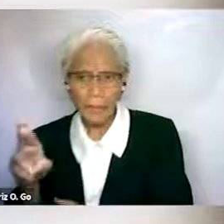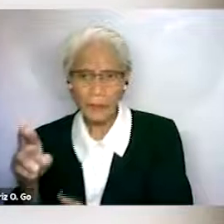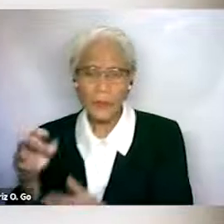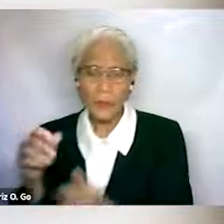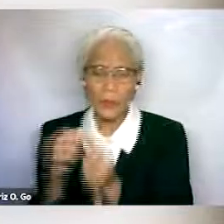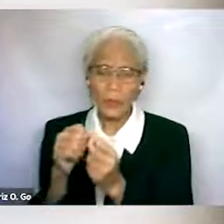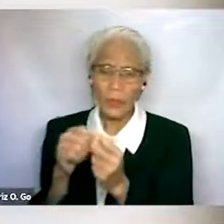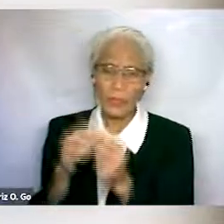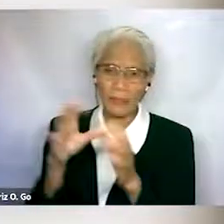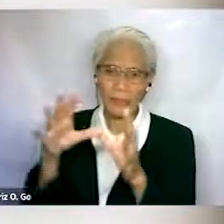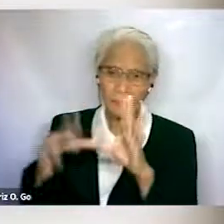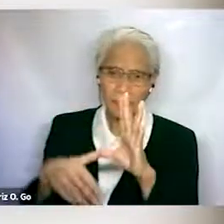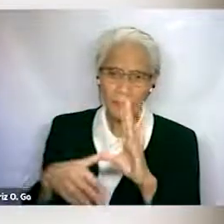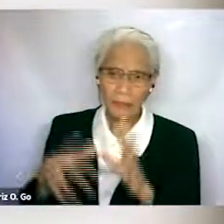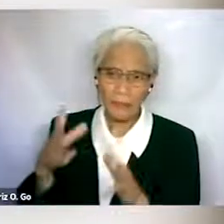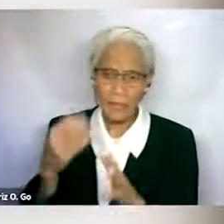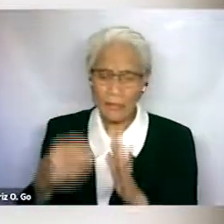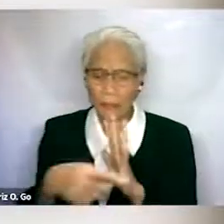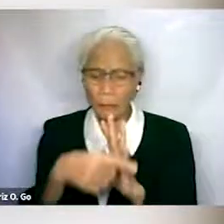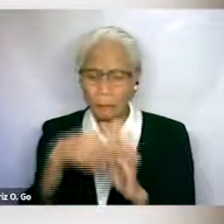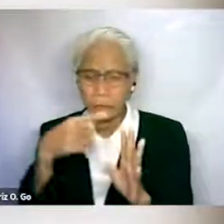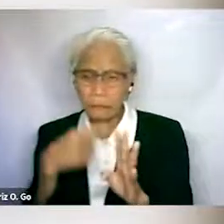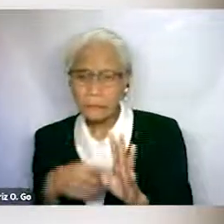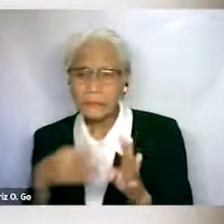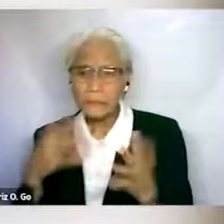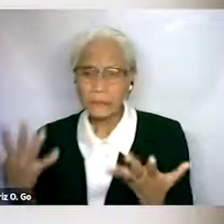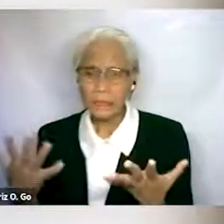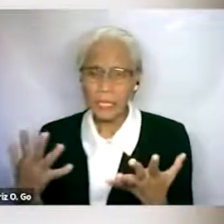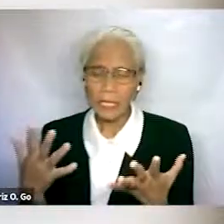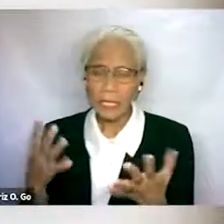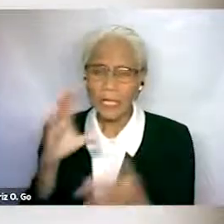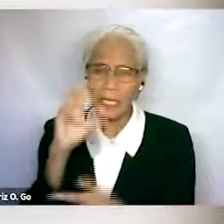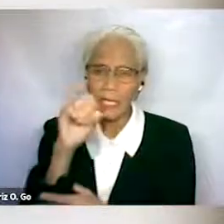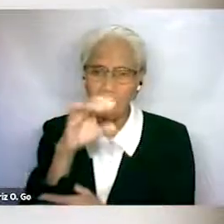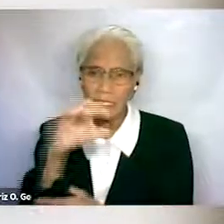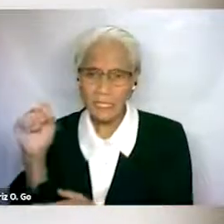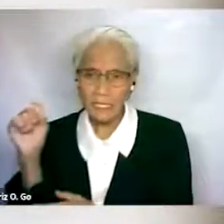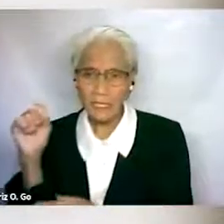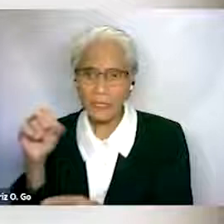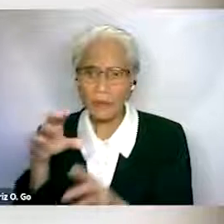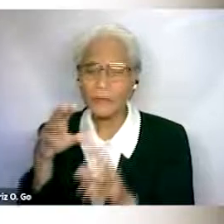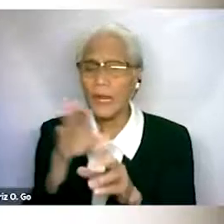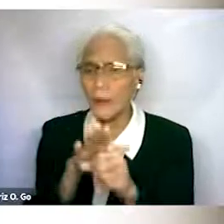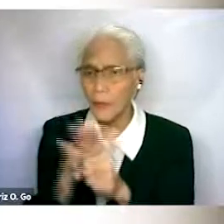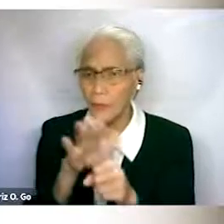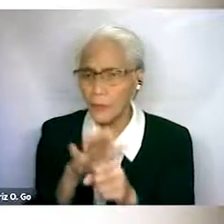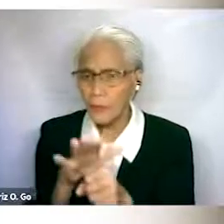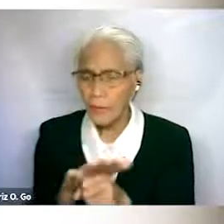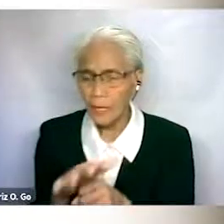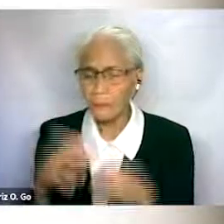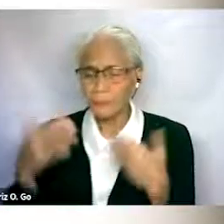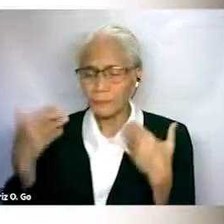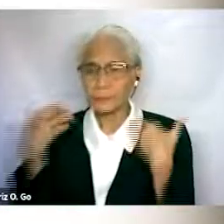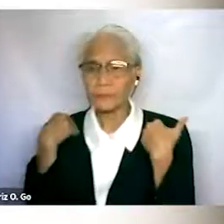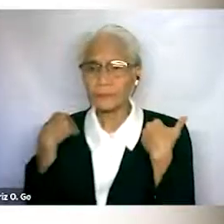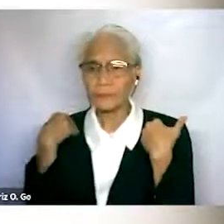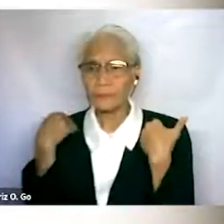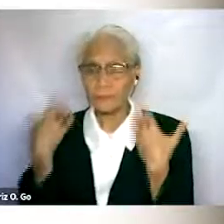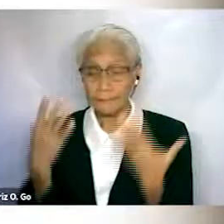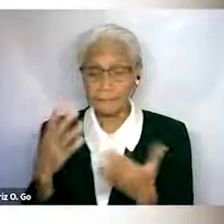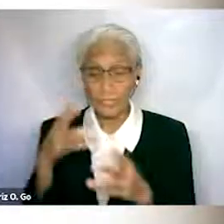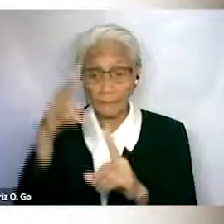optional protocol, it leads and examines complaints, inquiries, and also it looks into parallel reports. So in terms